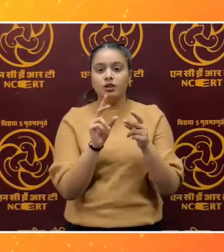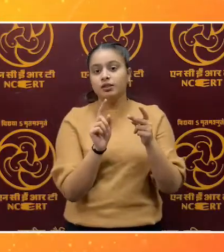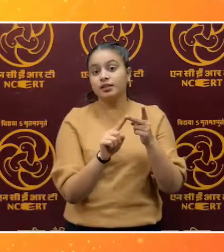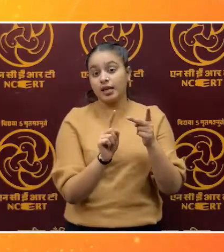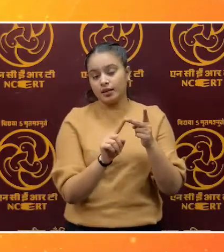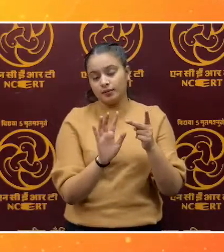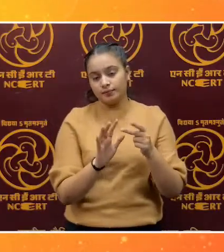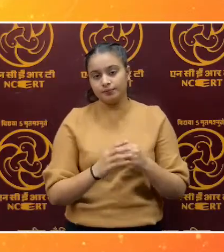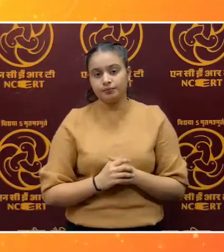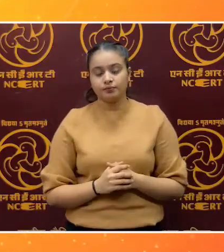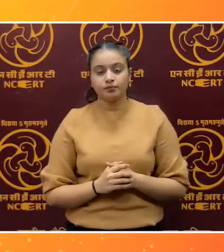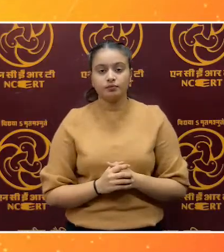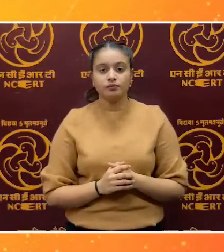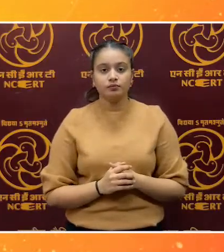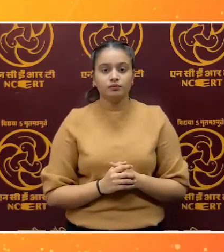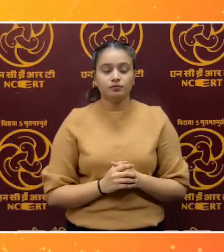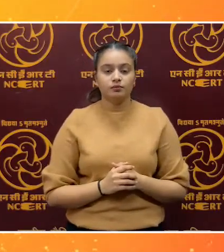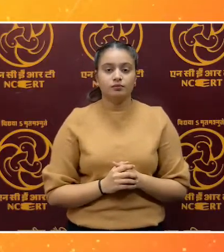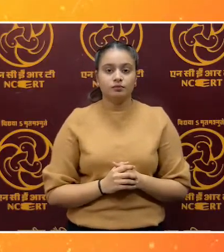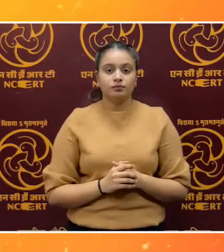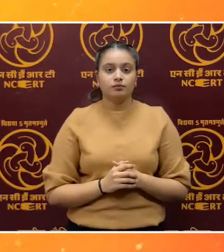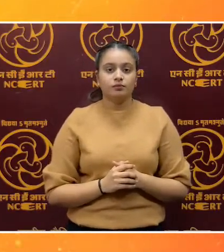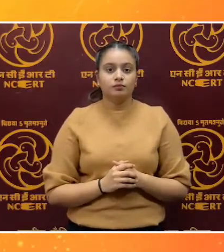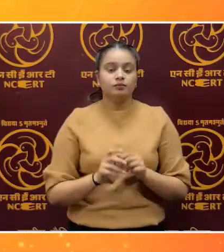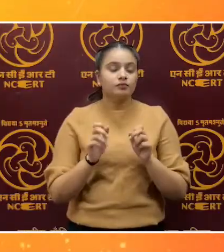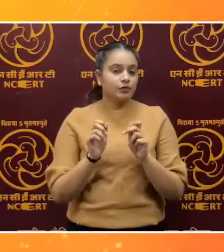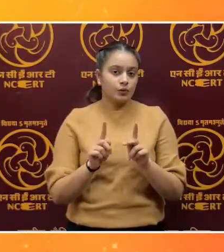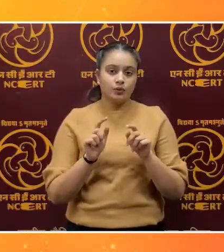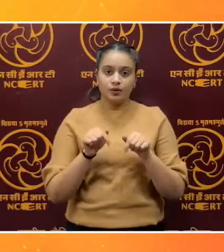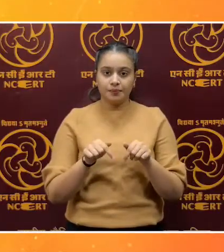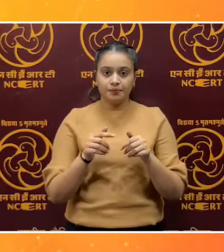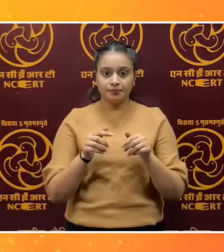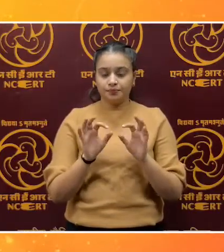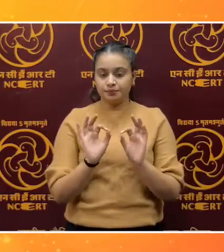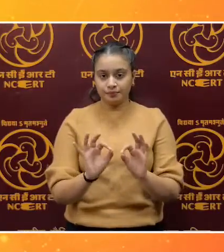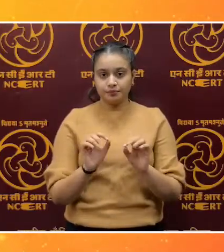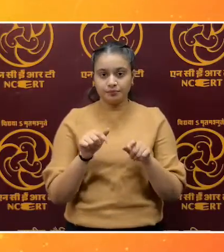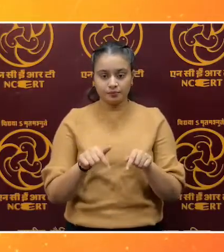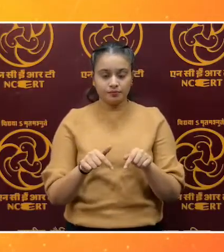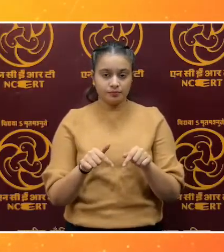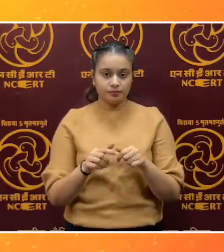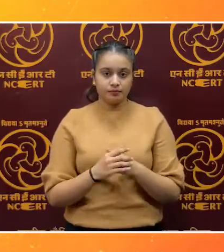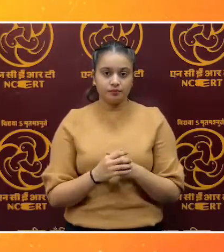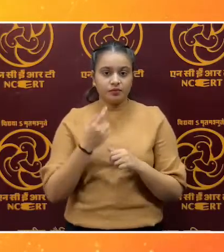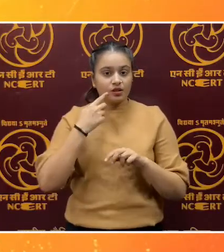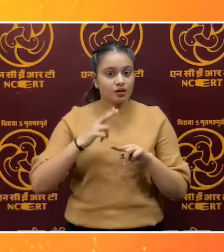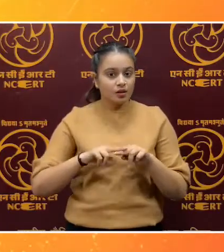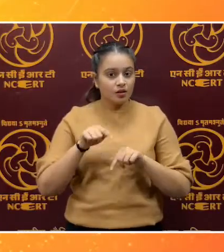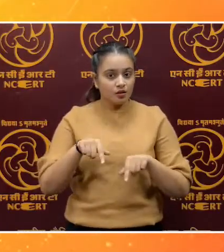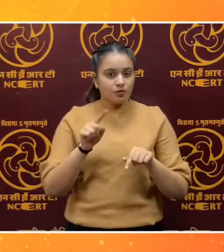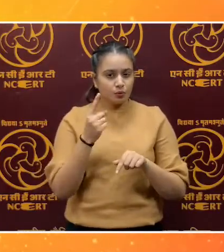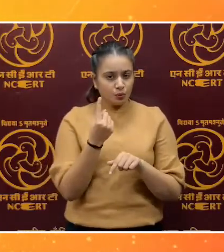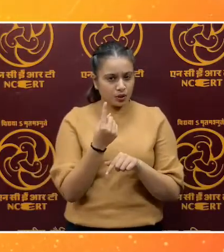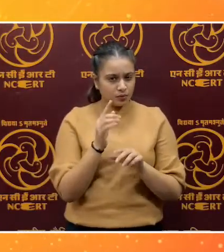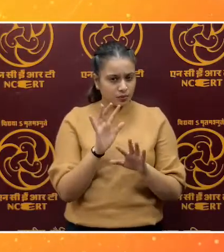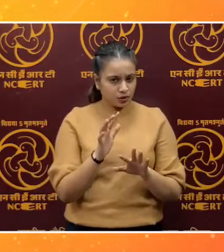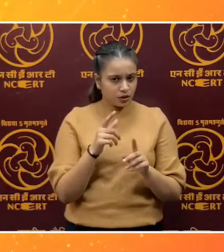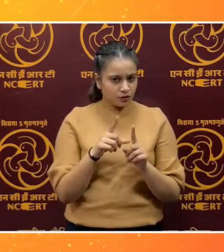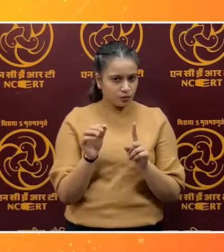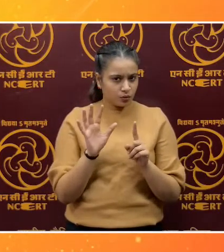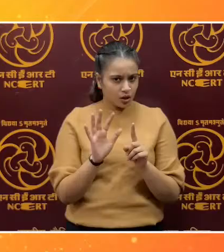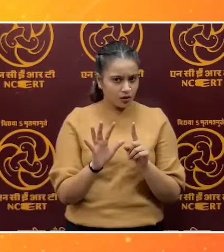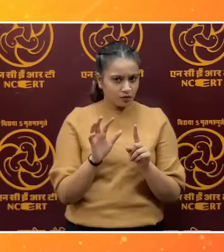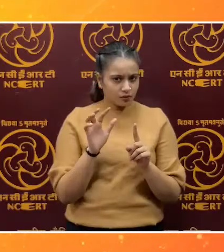you met Hema today? Okay. So there way, that way. Okay. All right. So if we have one more minute to do,